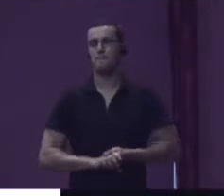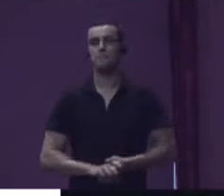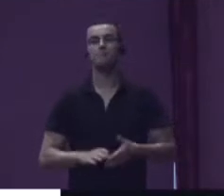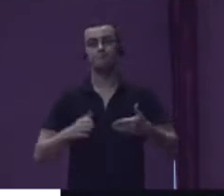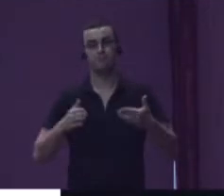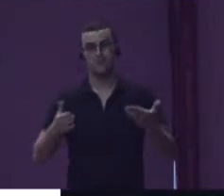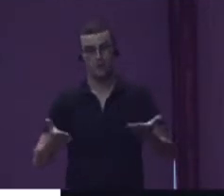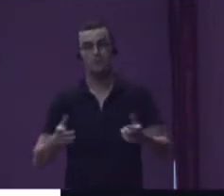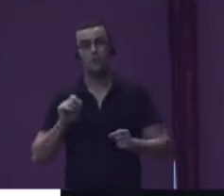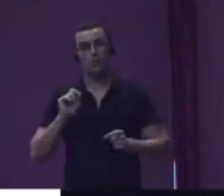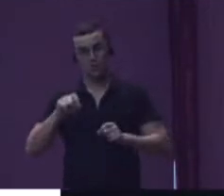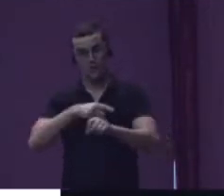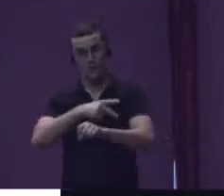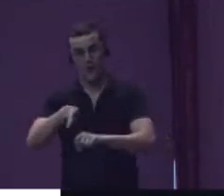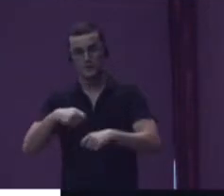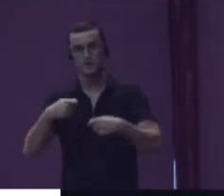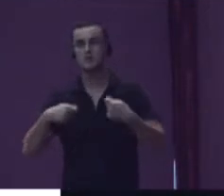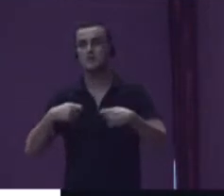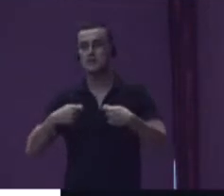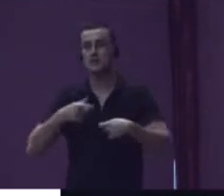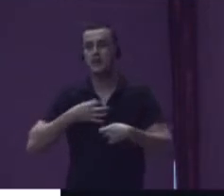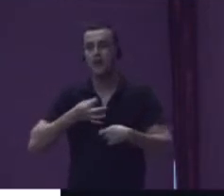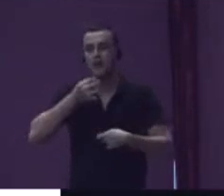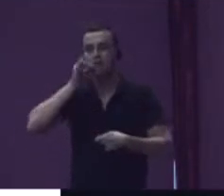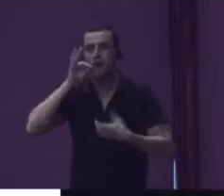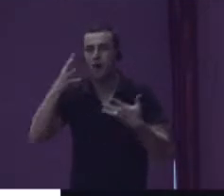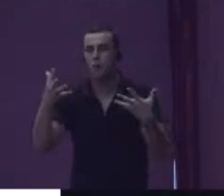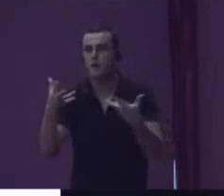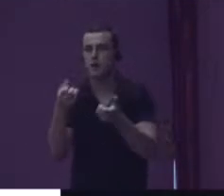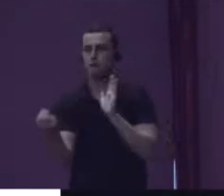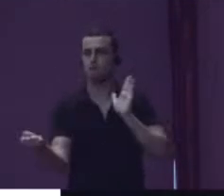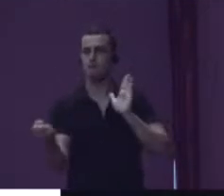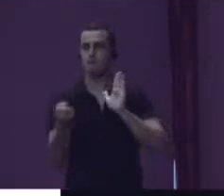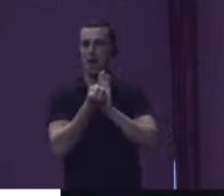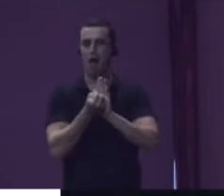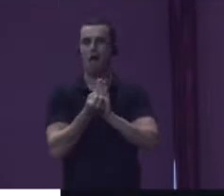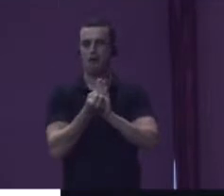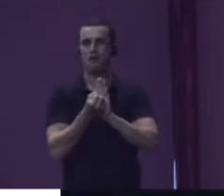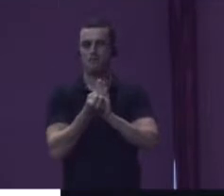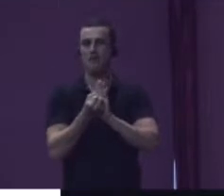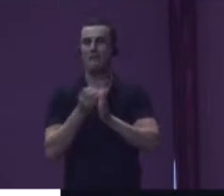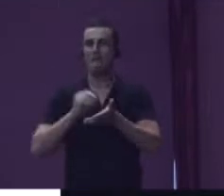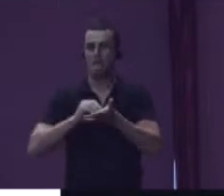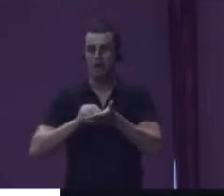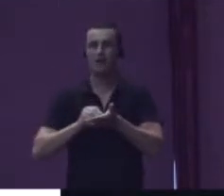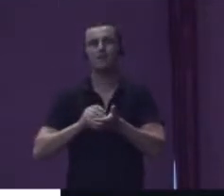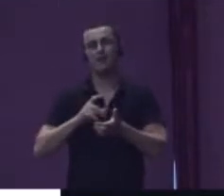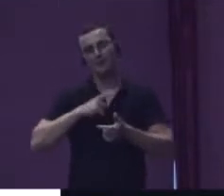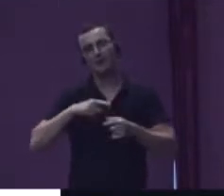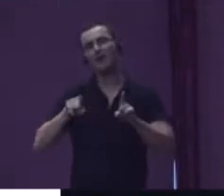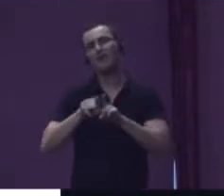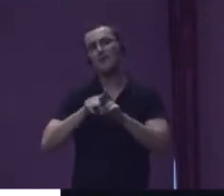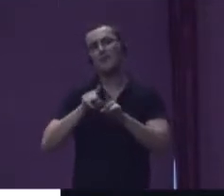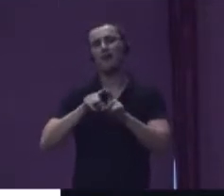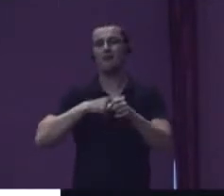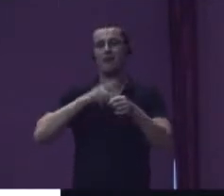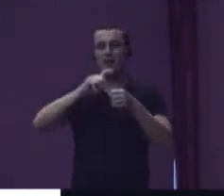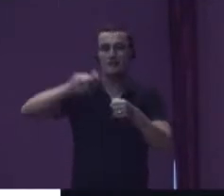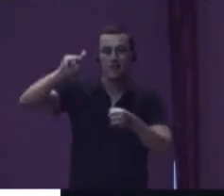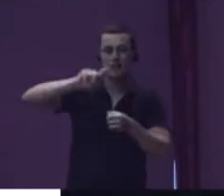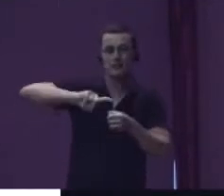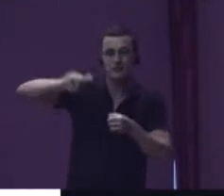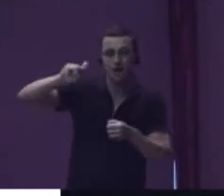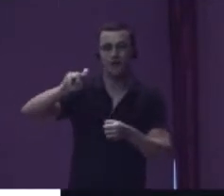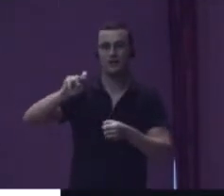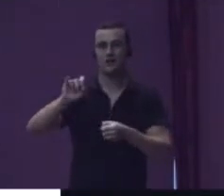in the area where the plantation was. So he stopped growing coffee. Now, one of the implications of that was what women